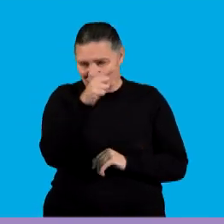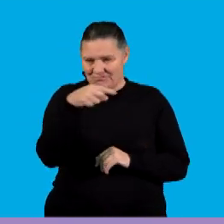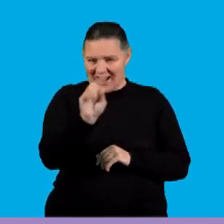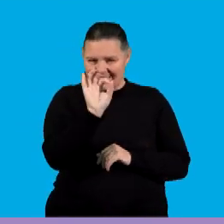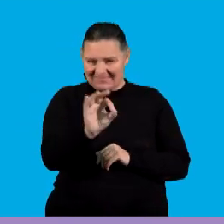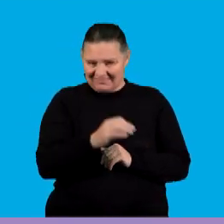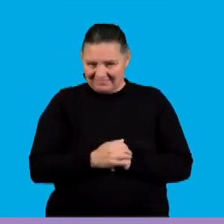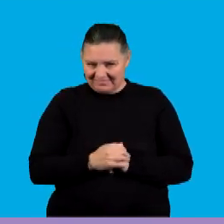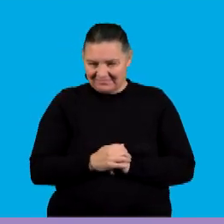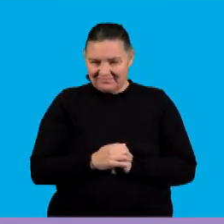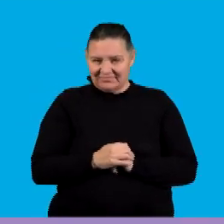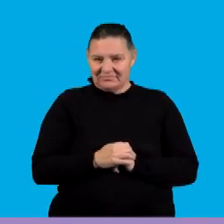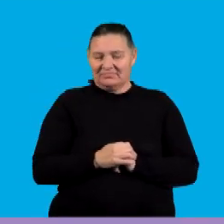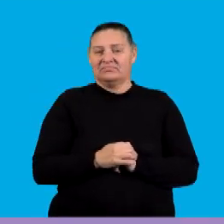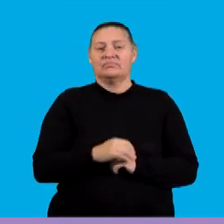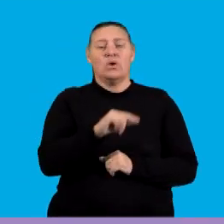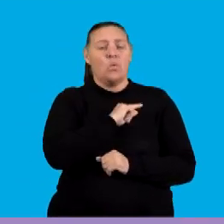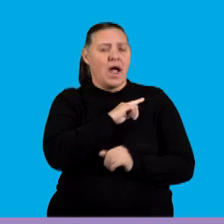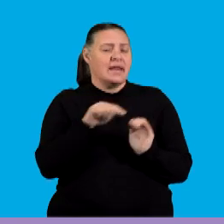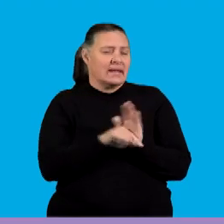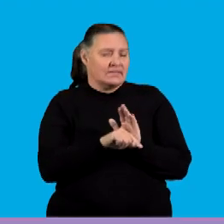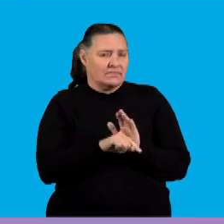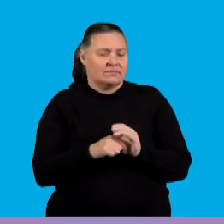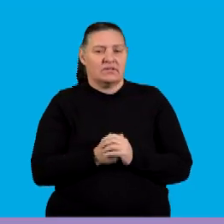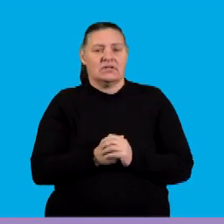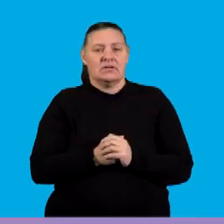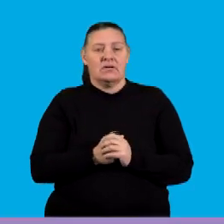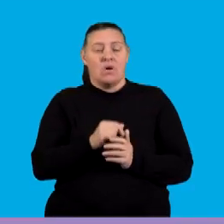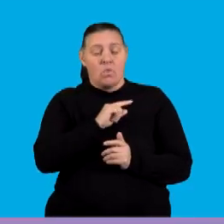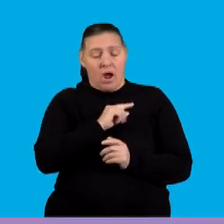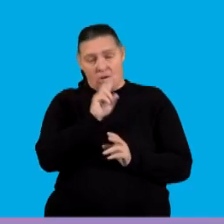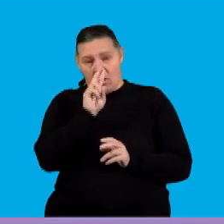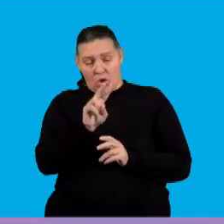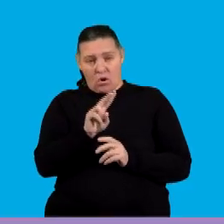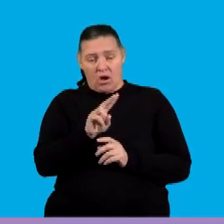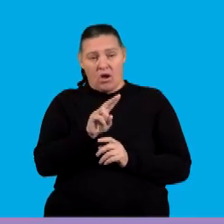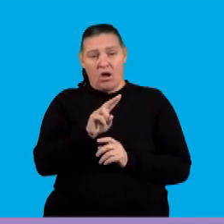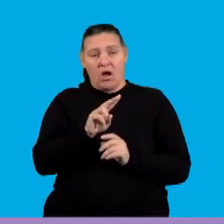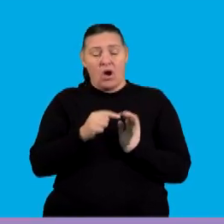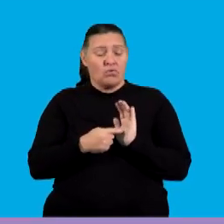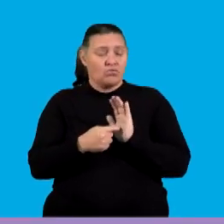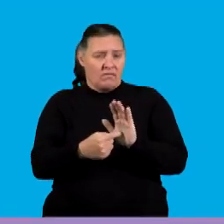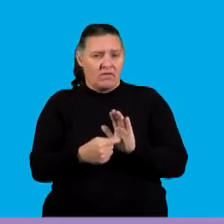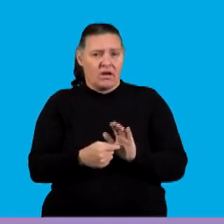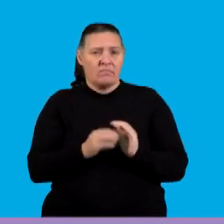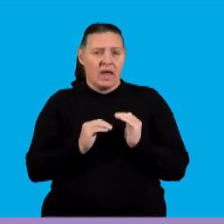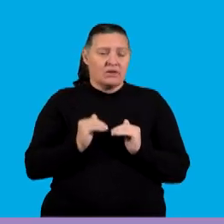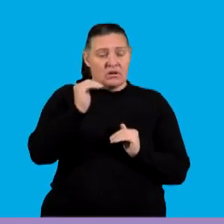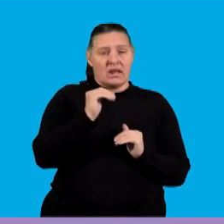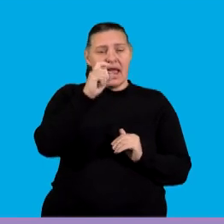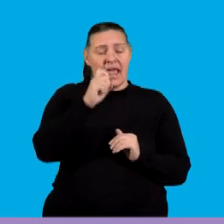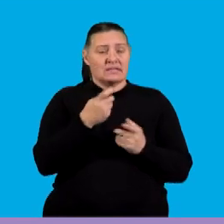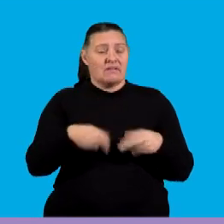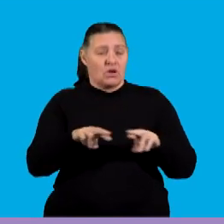negative gradient, then you are absolutely correct. And why is it negative? Because when we are looking at our graph, as we are increasing in